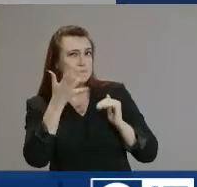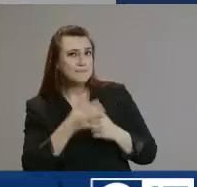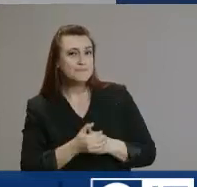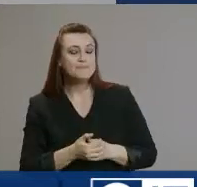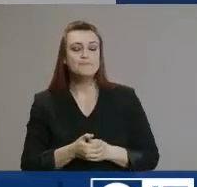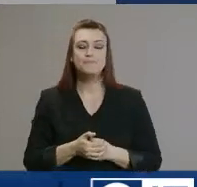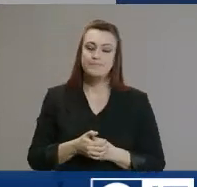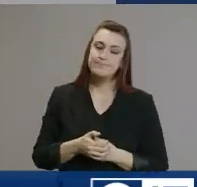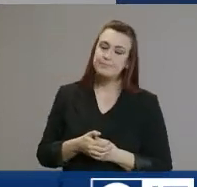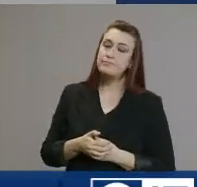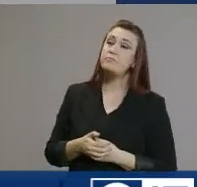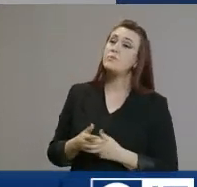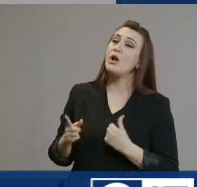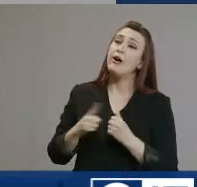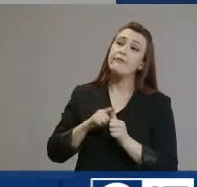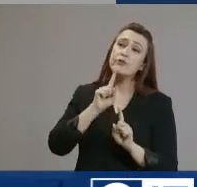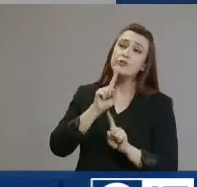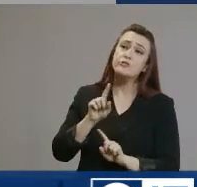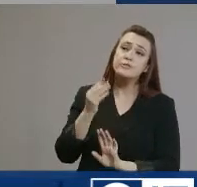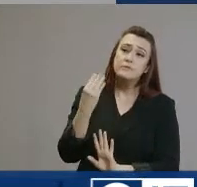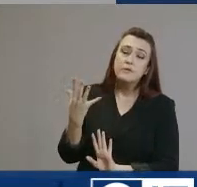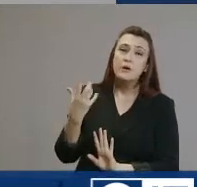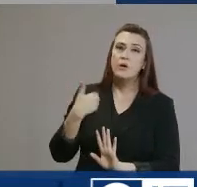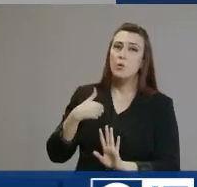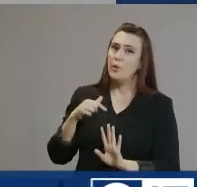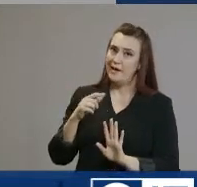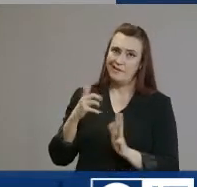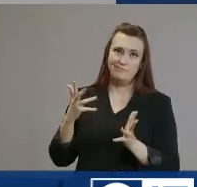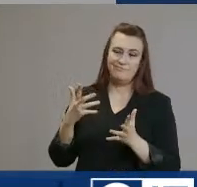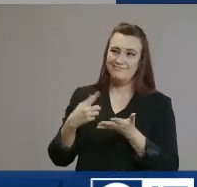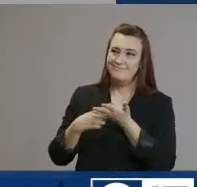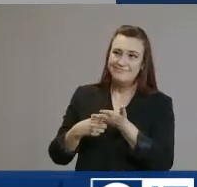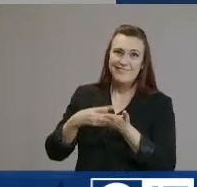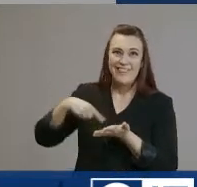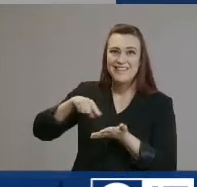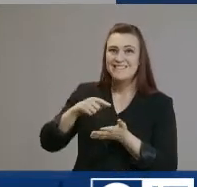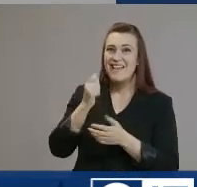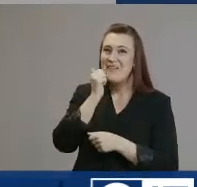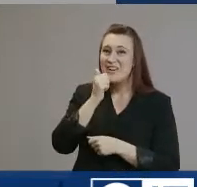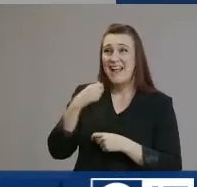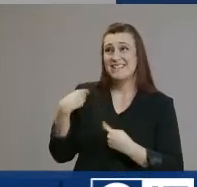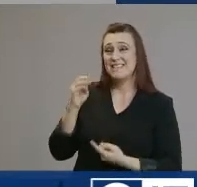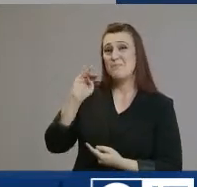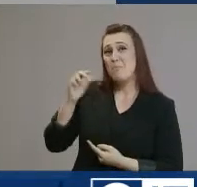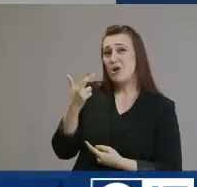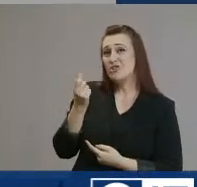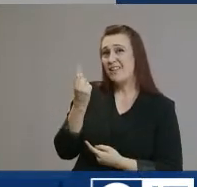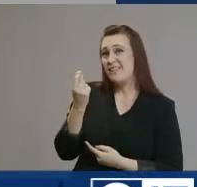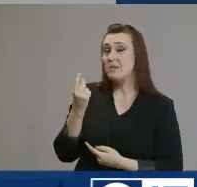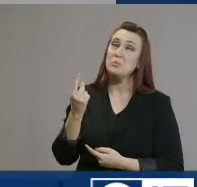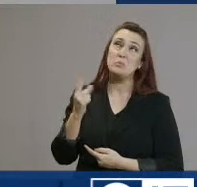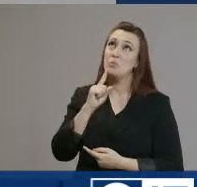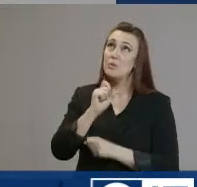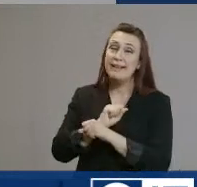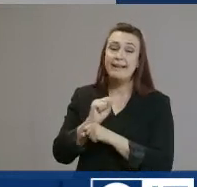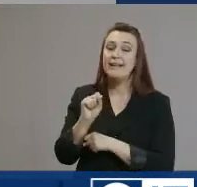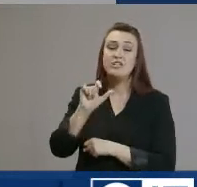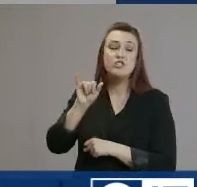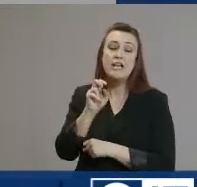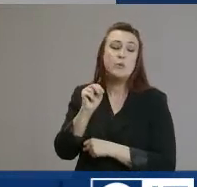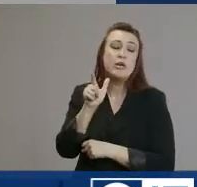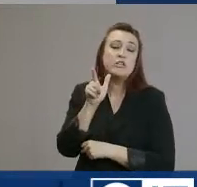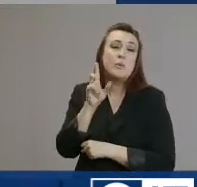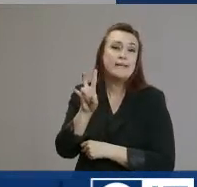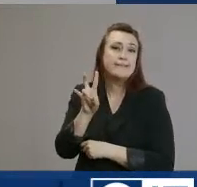something that we've been focused on every day since March 11. I would say since January 27th, when we stood up the